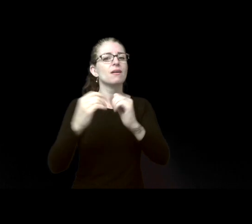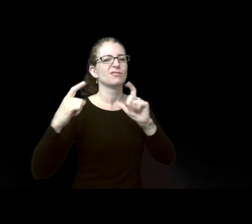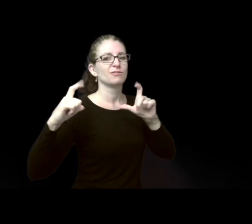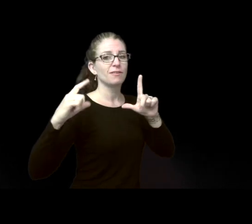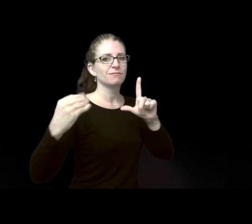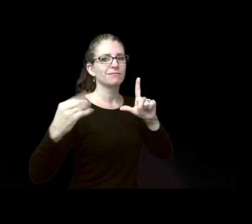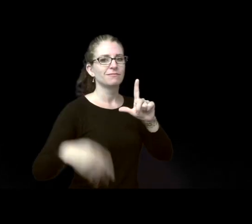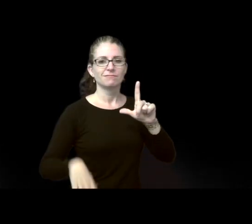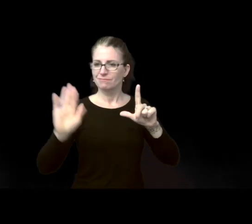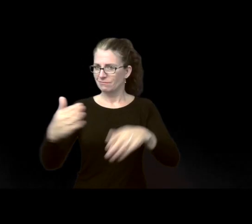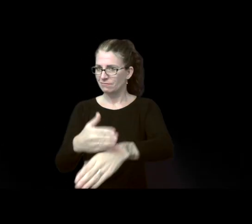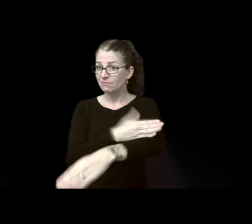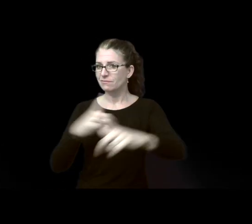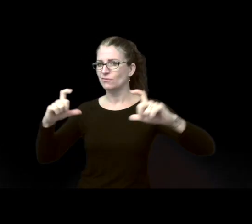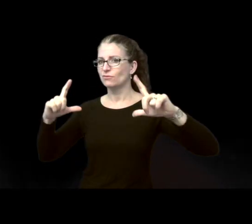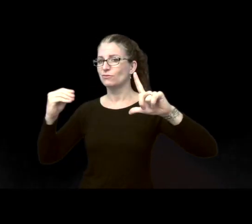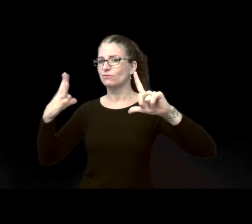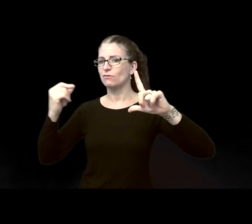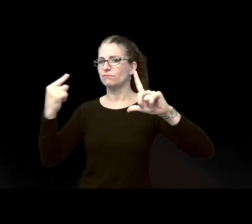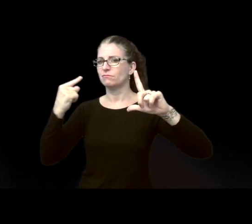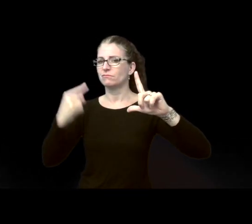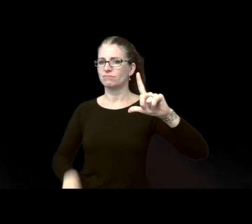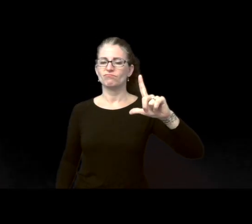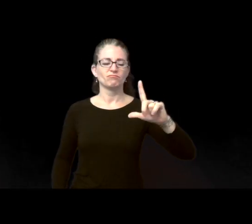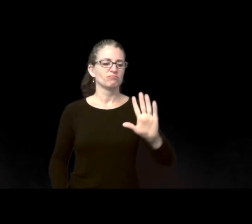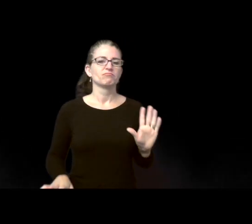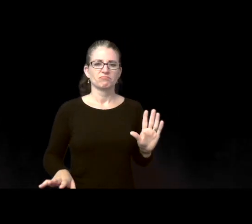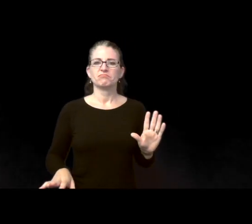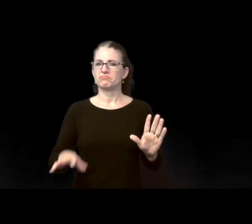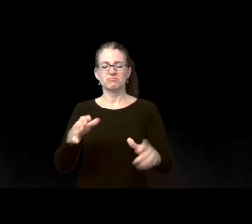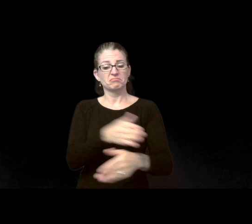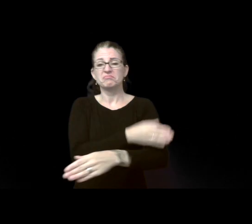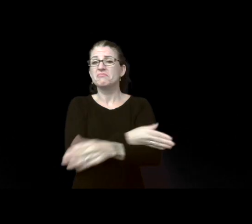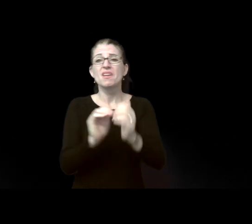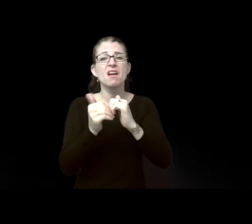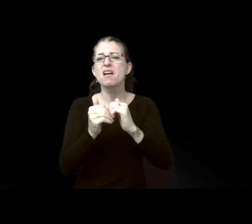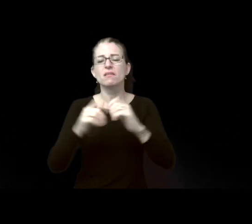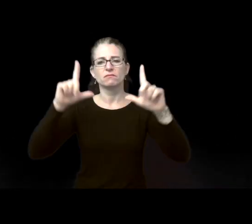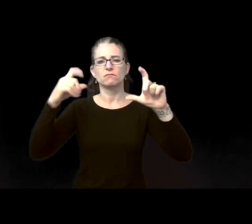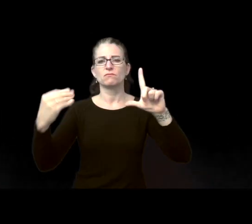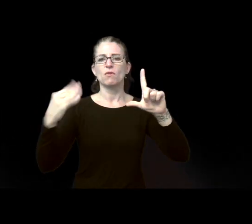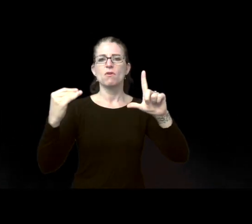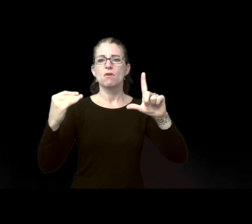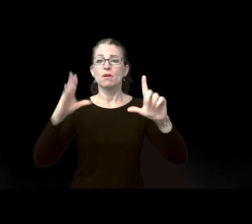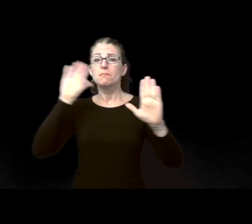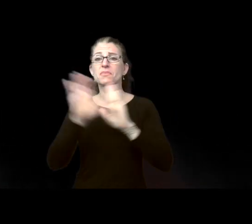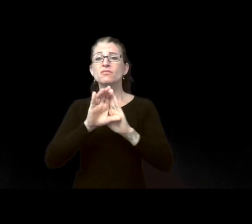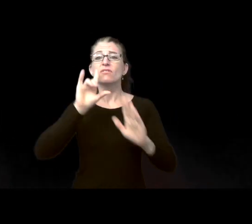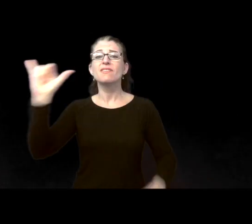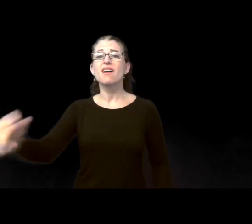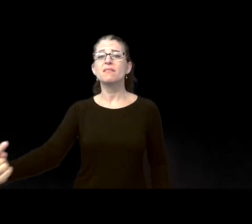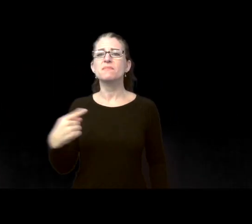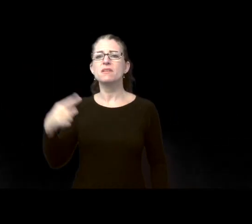headshot. Things will be better with a better headshot. Things will be better with a better headshot.